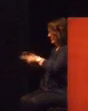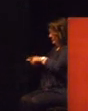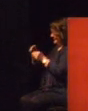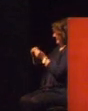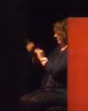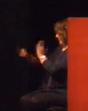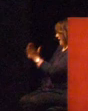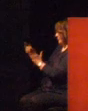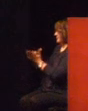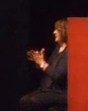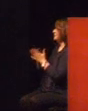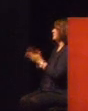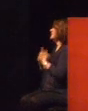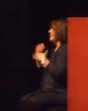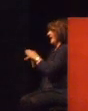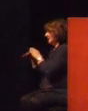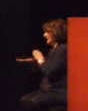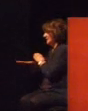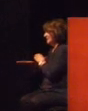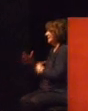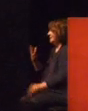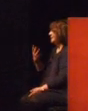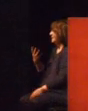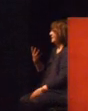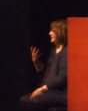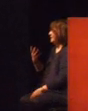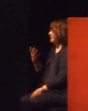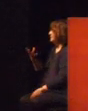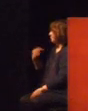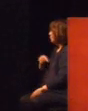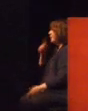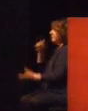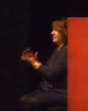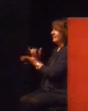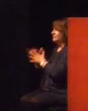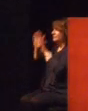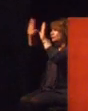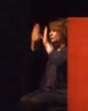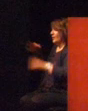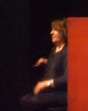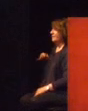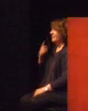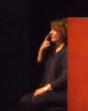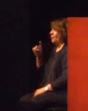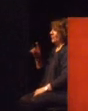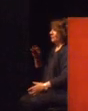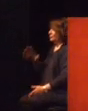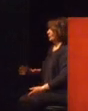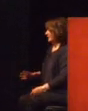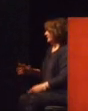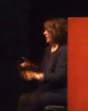of hours that students have access. And so that's, we believe, is going to be a great benefit to our students.